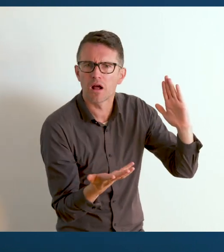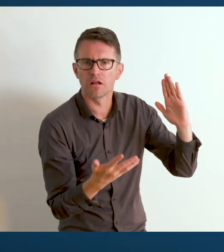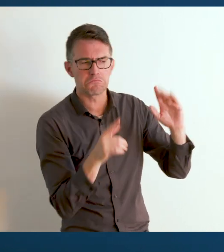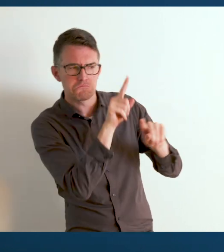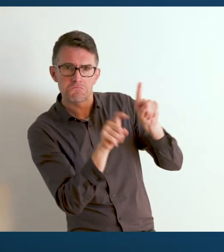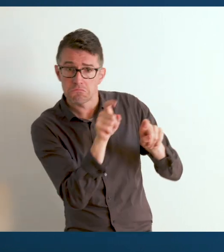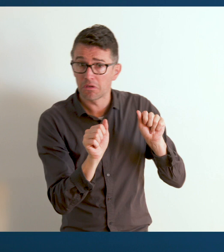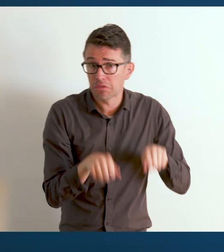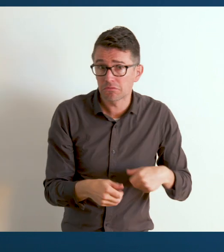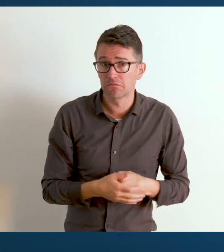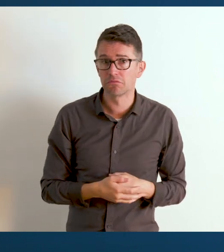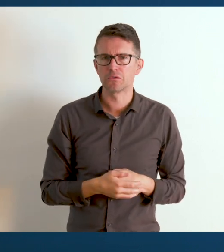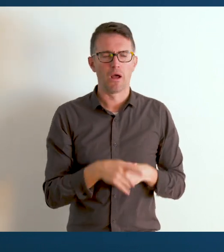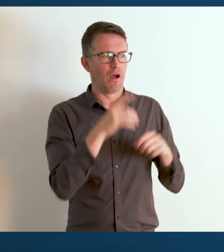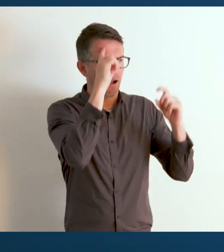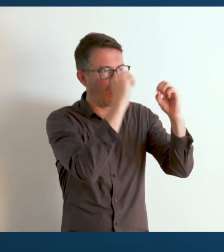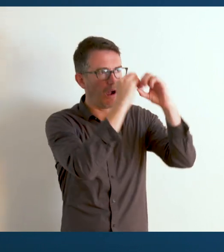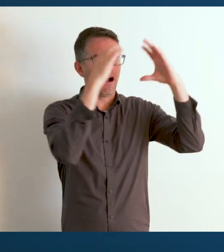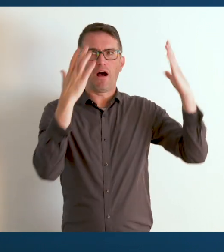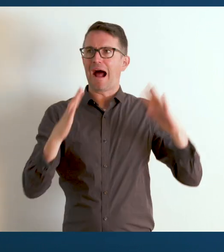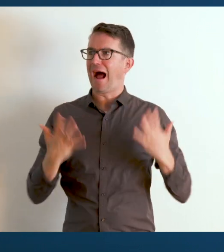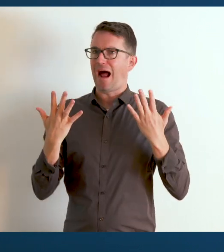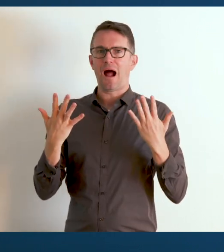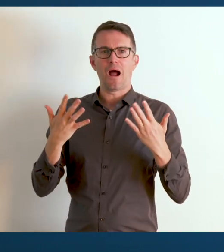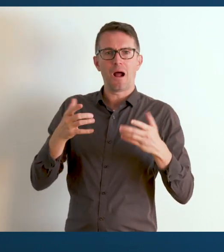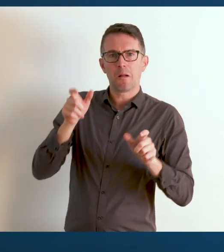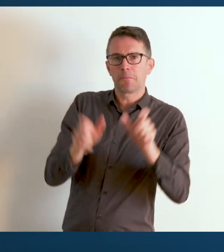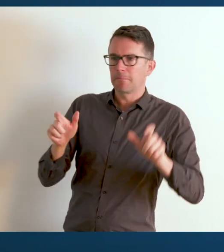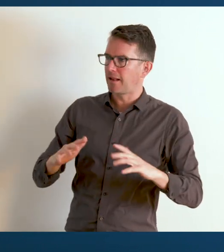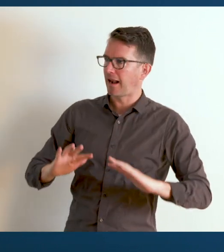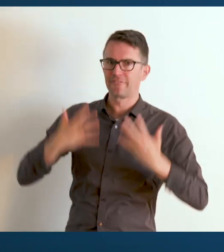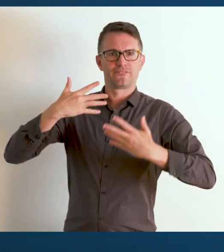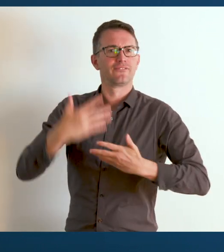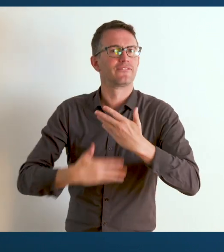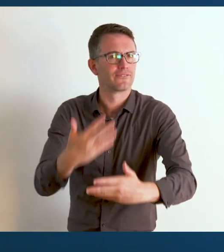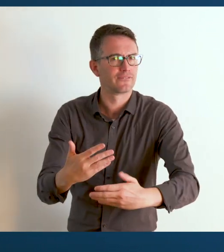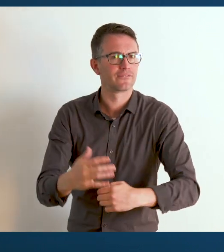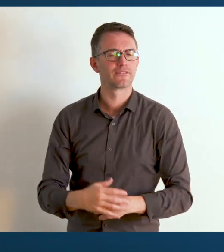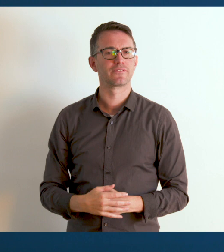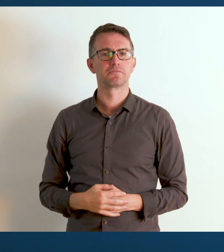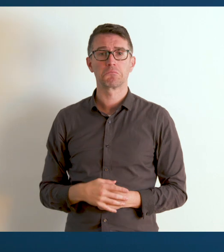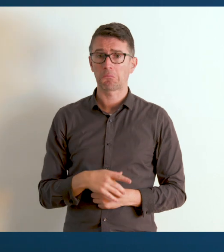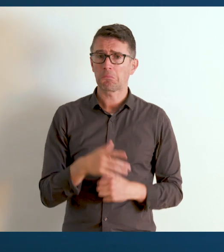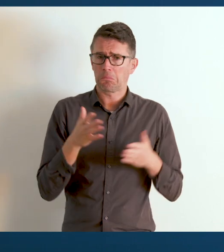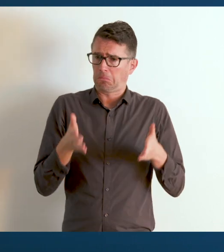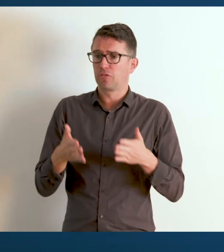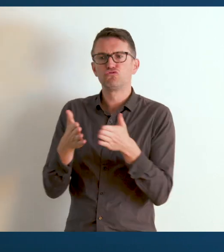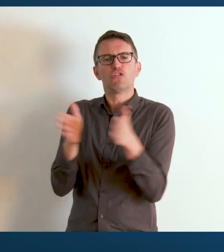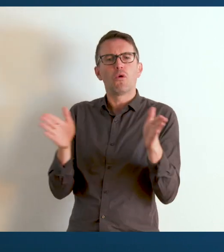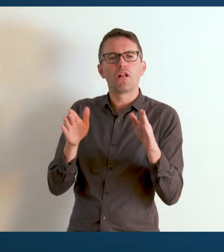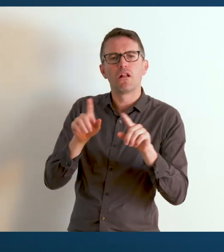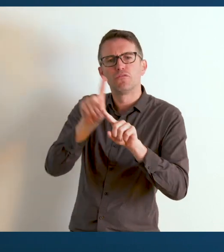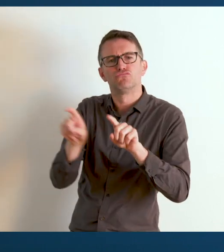is the house itself like? So giving an impression of how people live. You can get that from